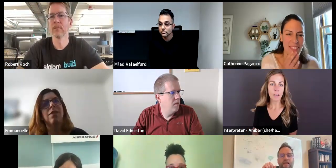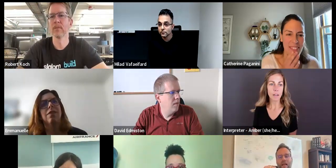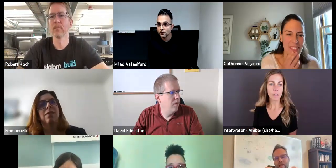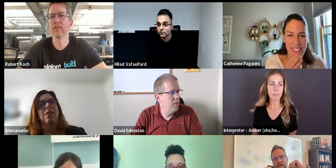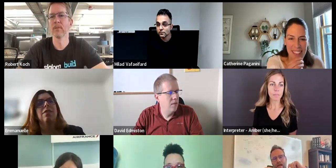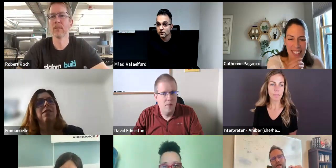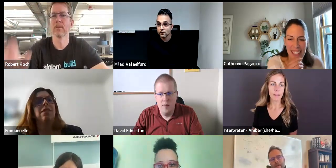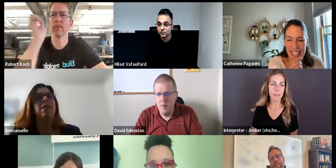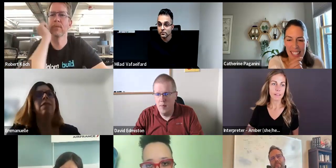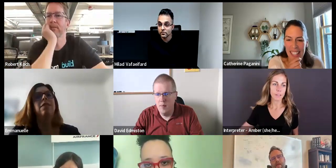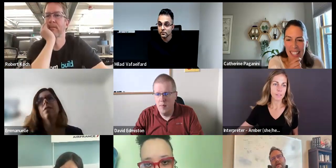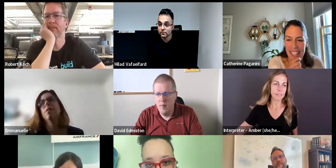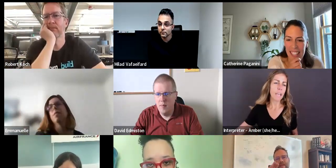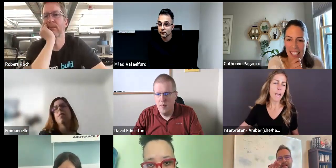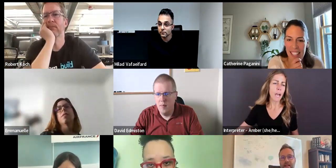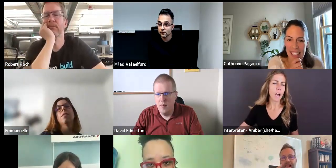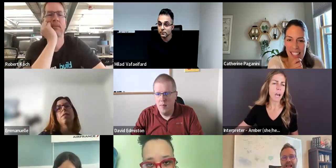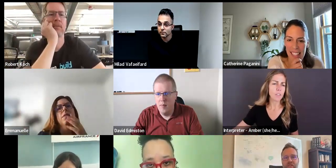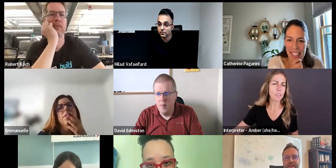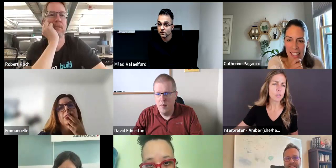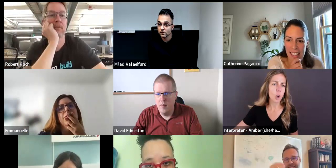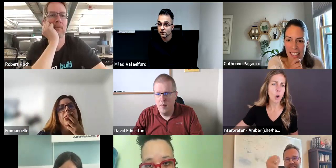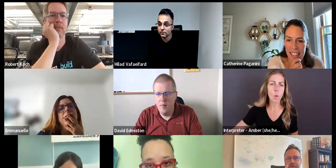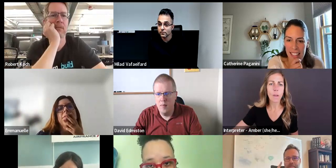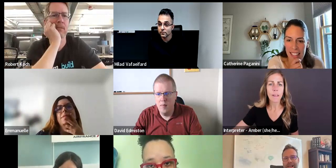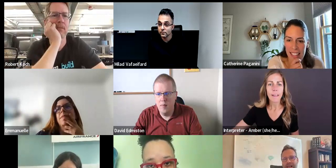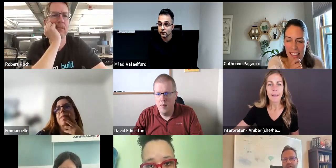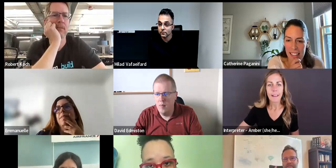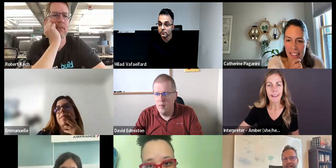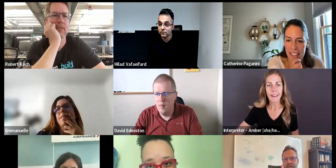Jay, Jay says, yeah, so